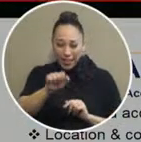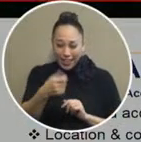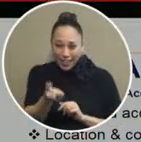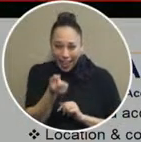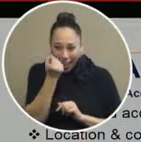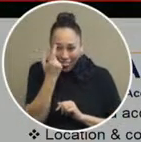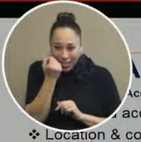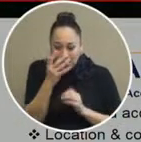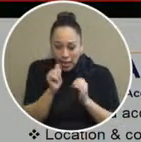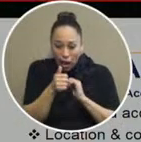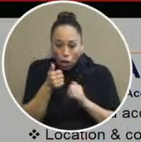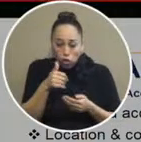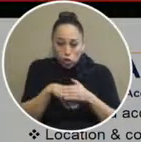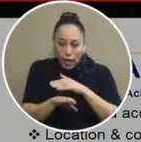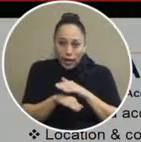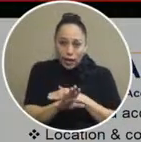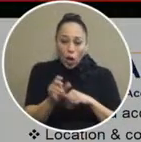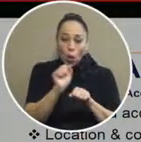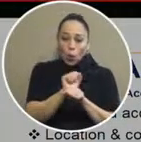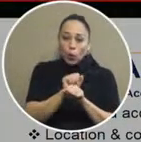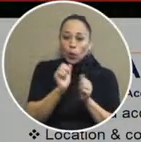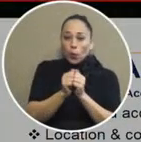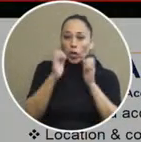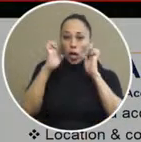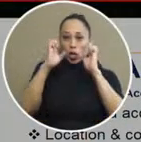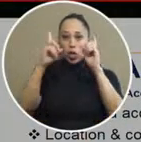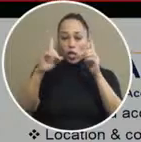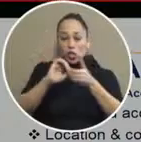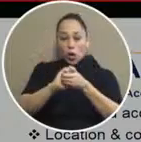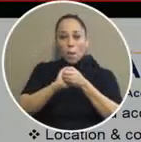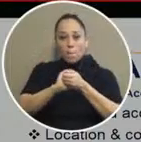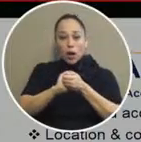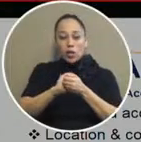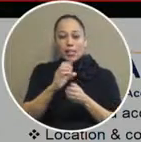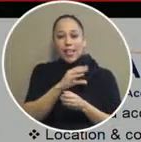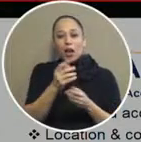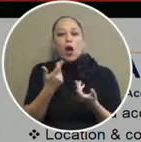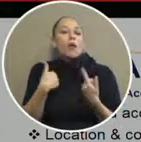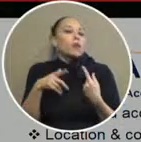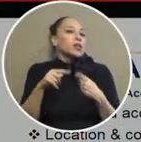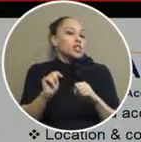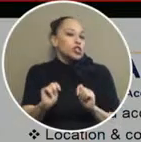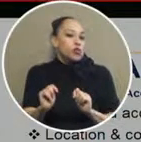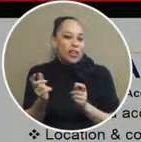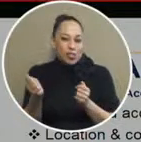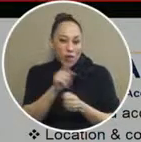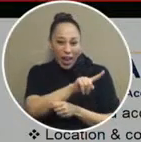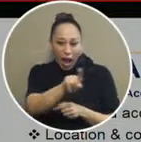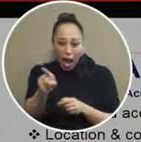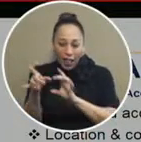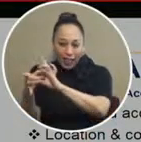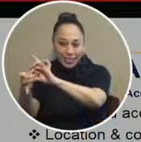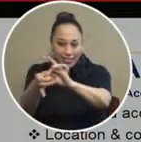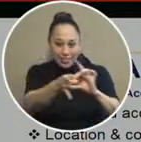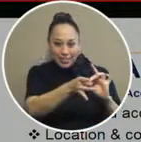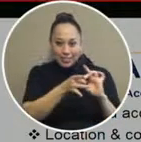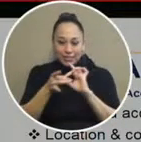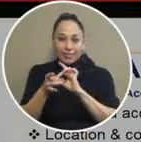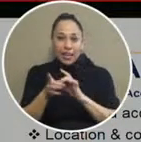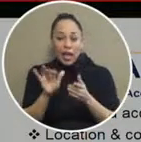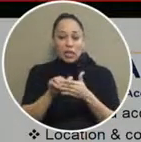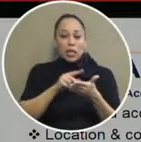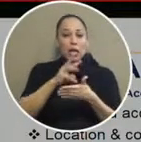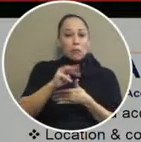get access, working with our educational partners, and just trying to keep everyone connected. The MiFi